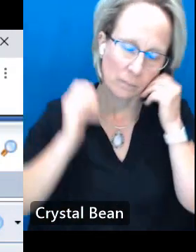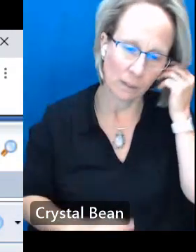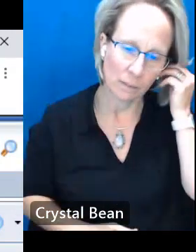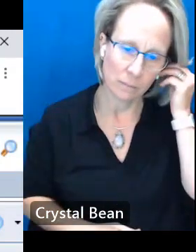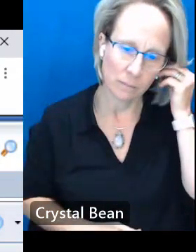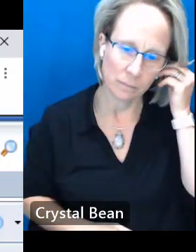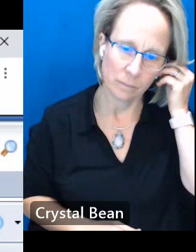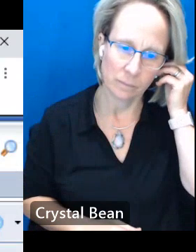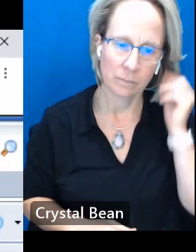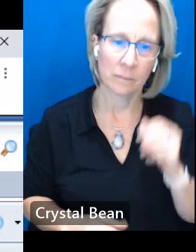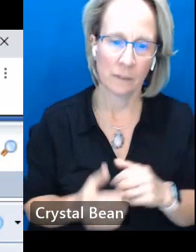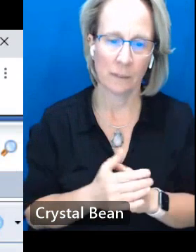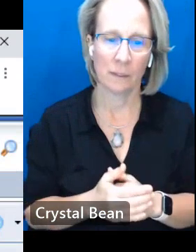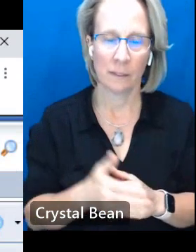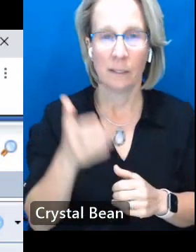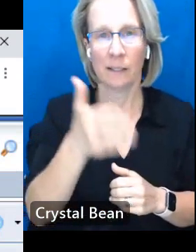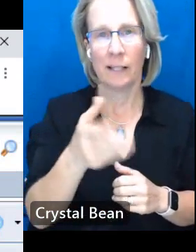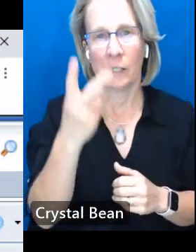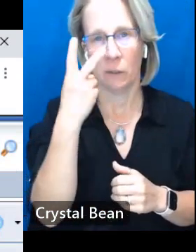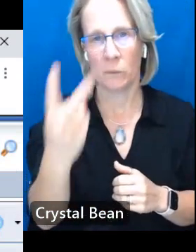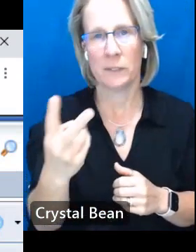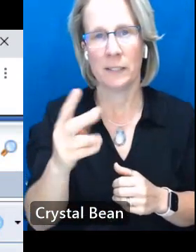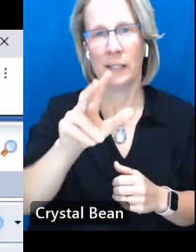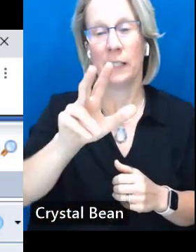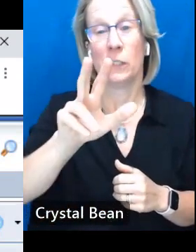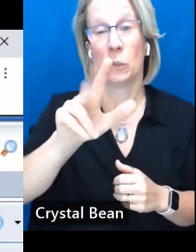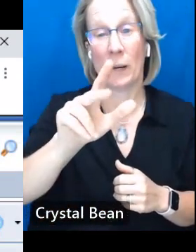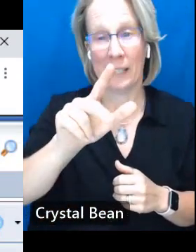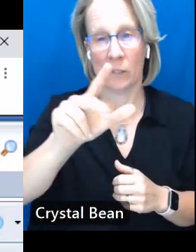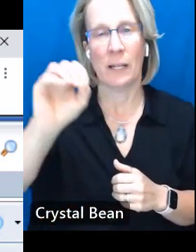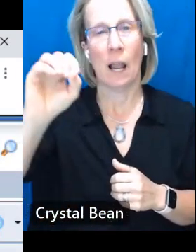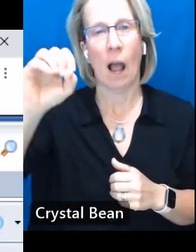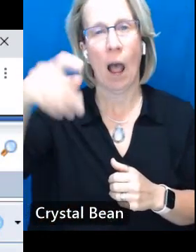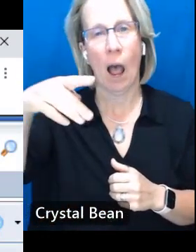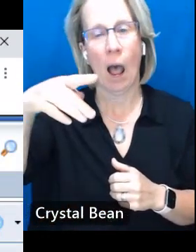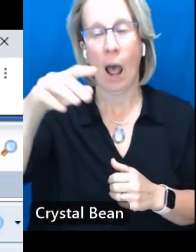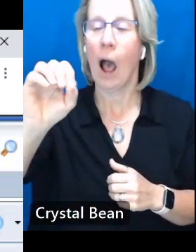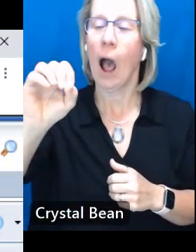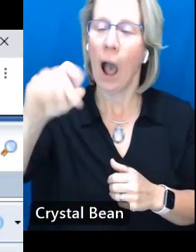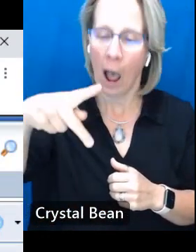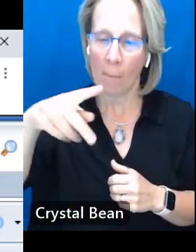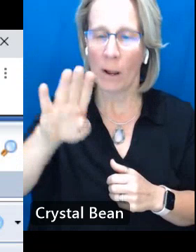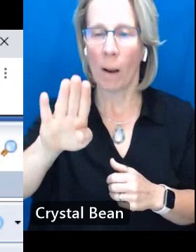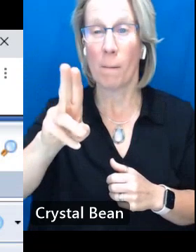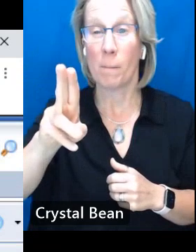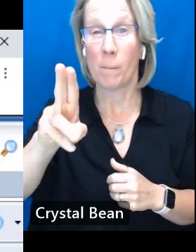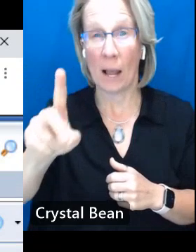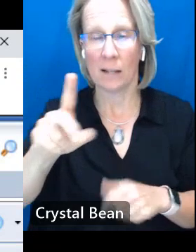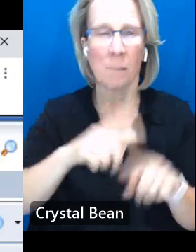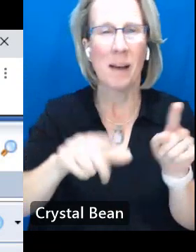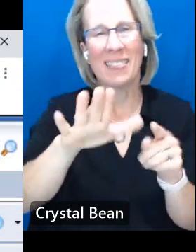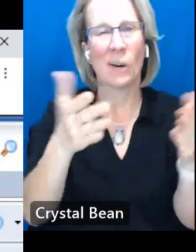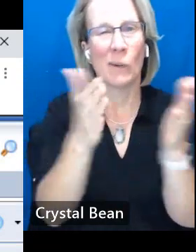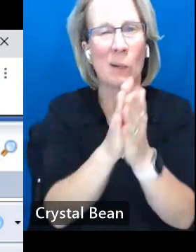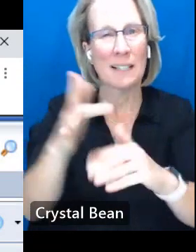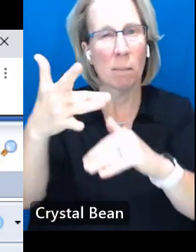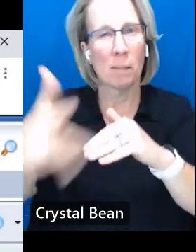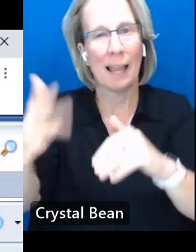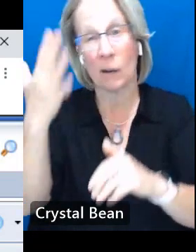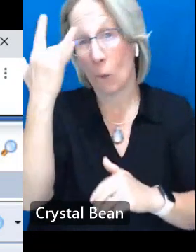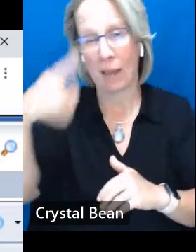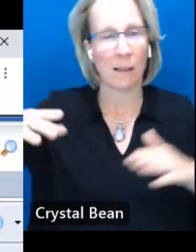And there you see their 23 UPBUD and their 24 UPBUD, but of course their request is blank, right, because they haven't started working on it yet. But that's basically what